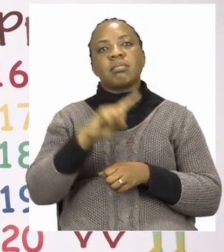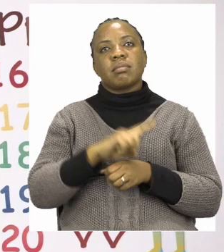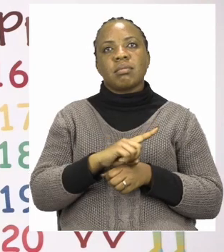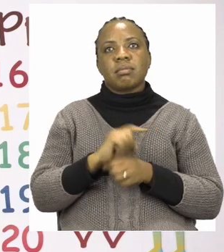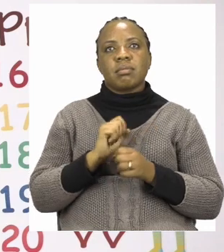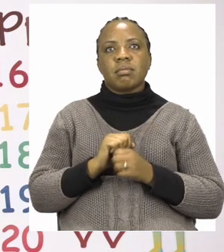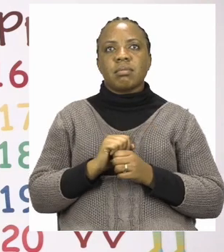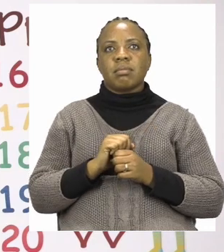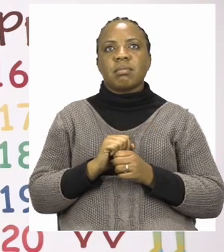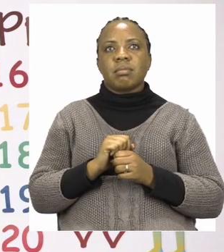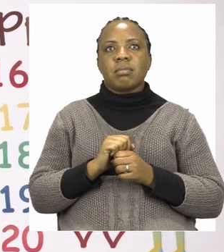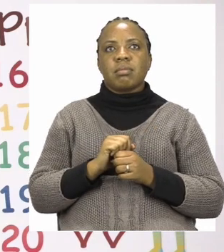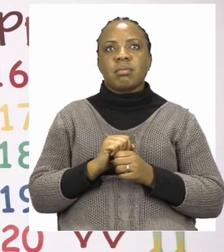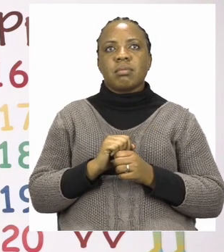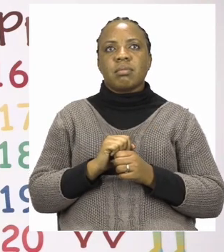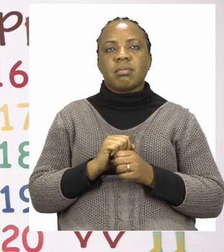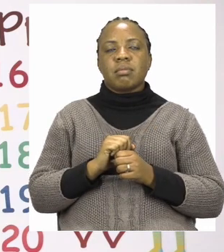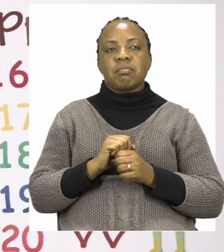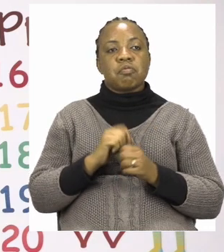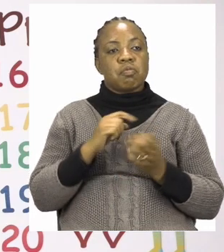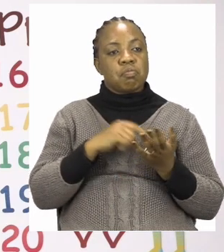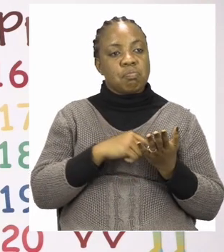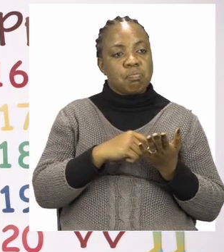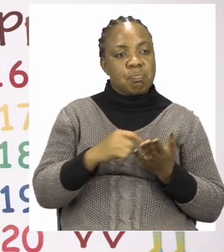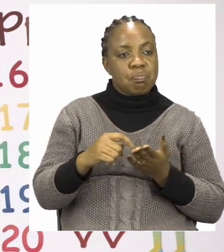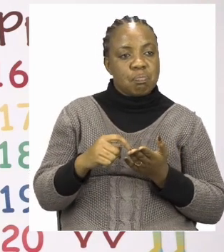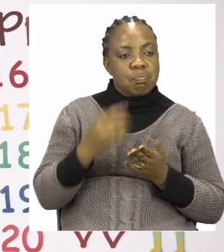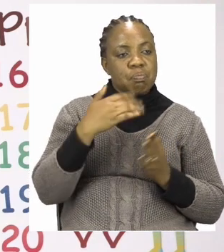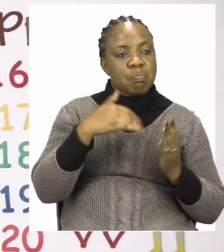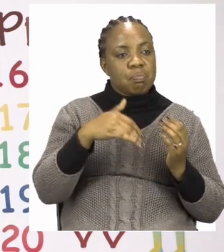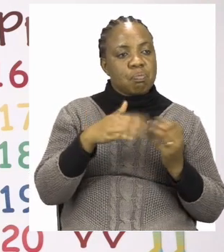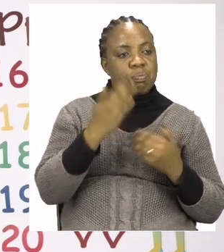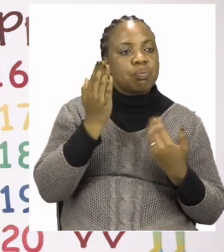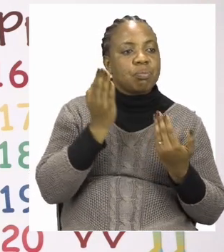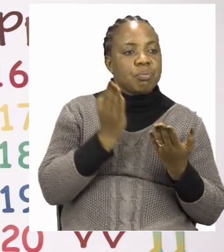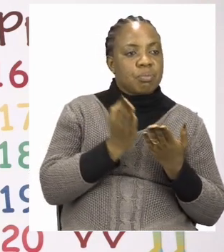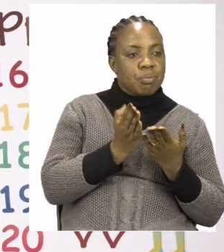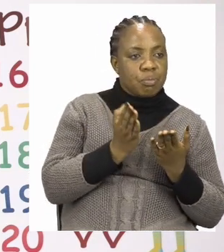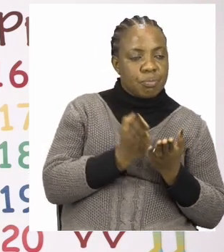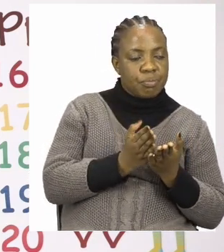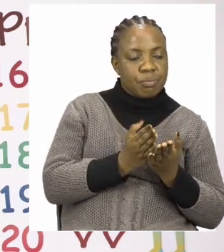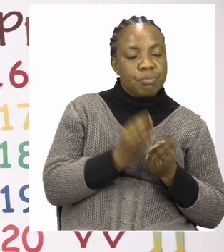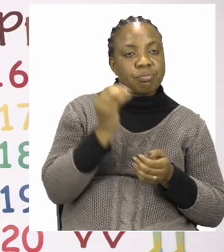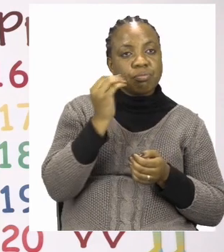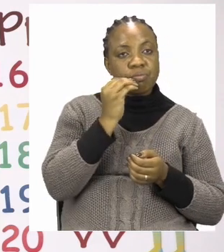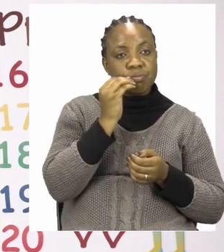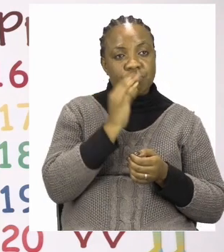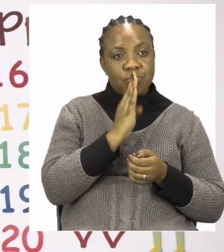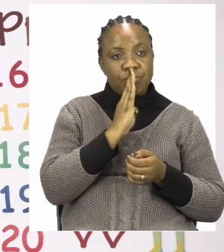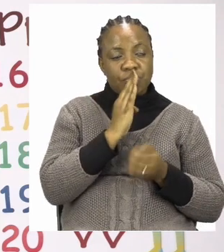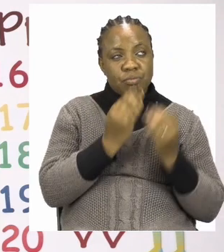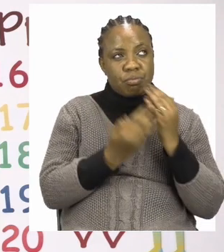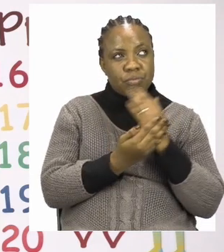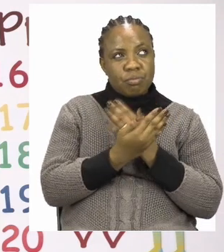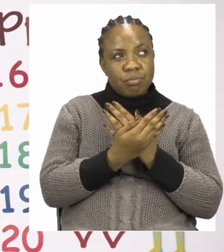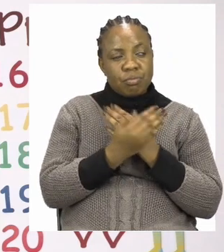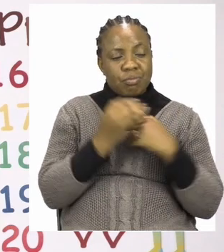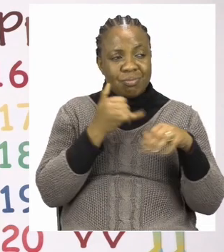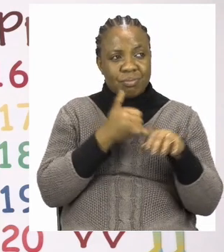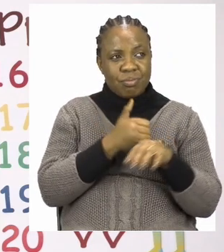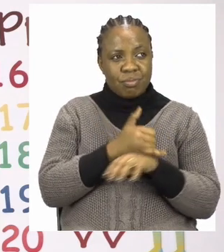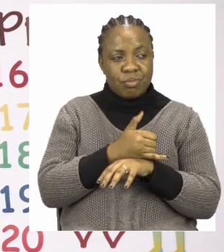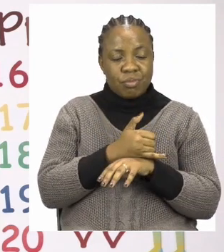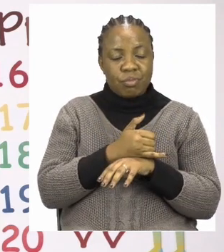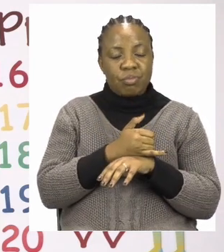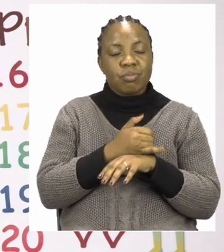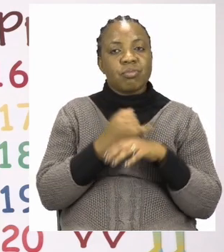to school, we have our breakfast very early in the morning, we do our homework, mom and dad go